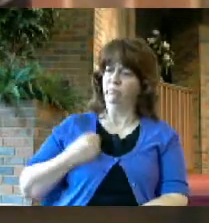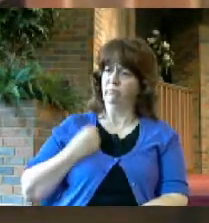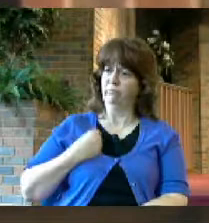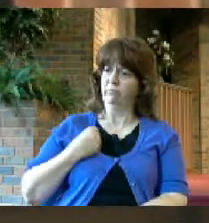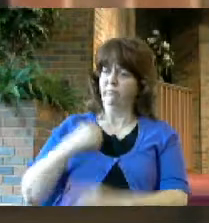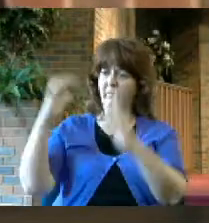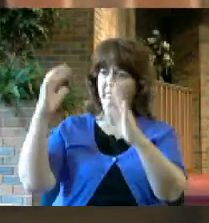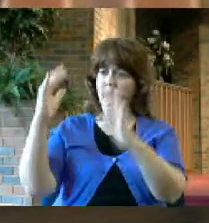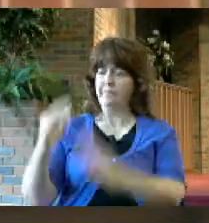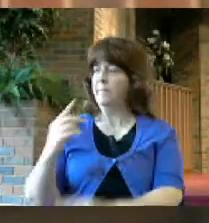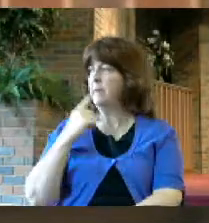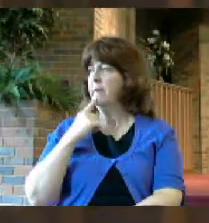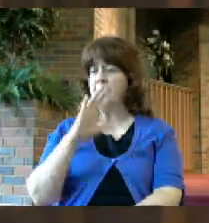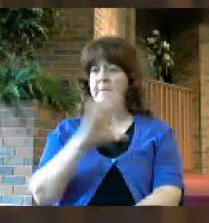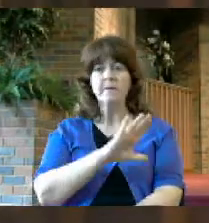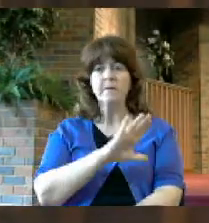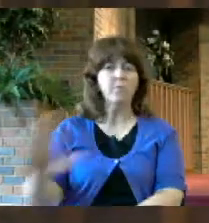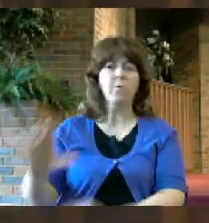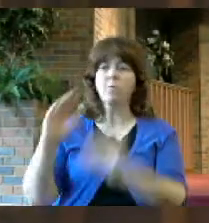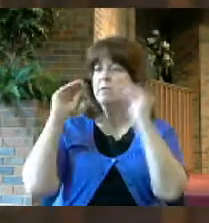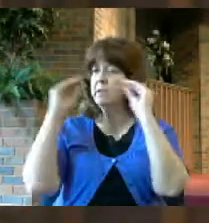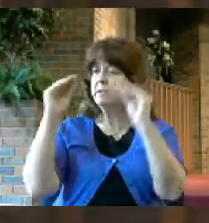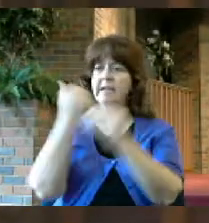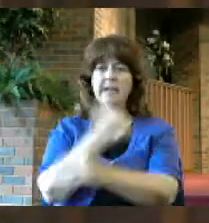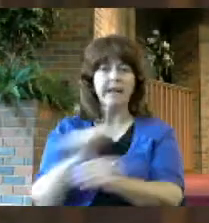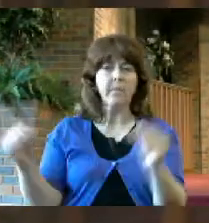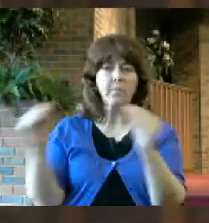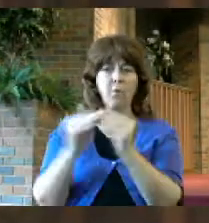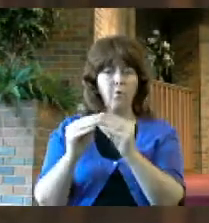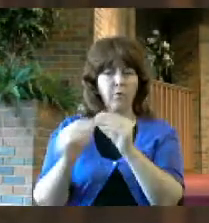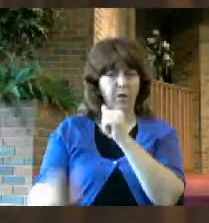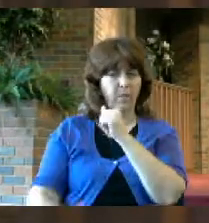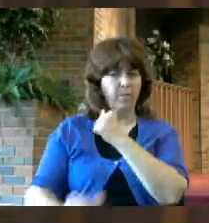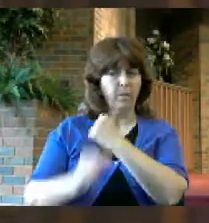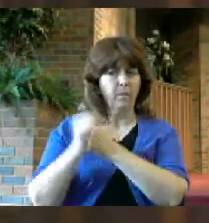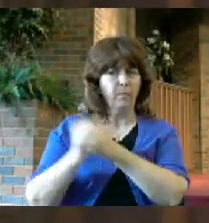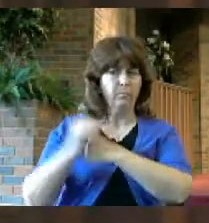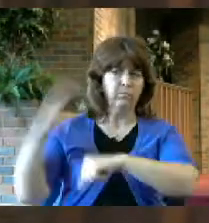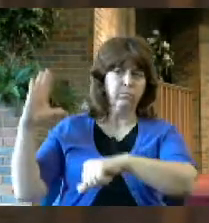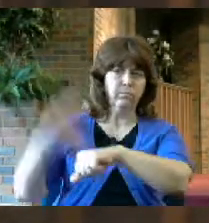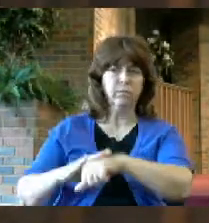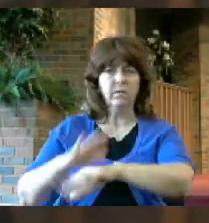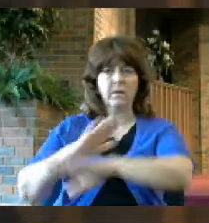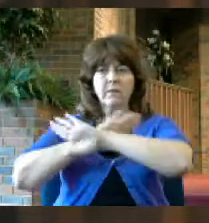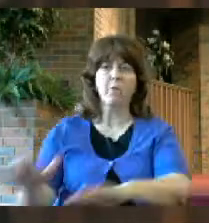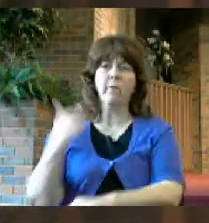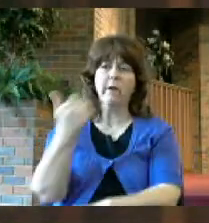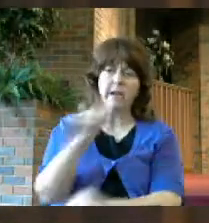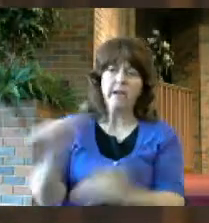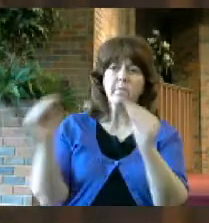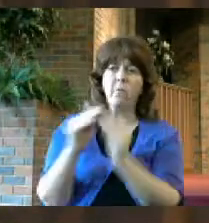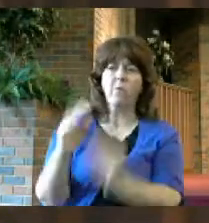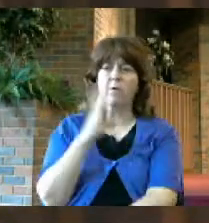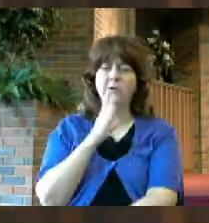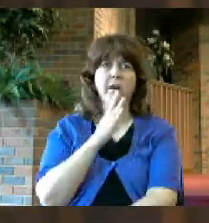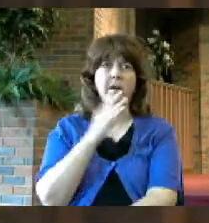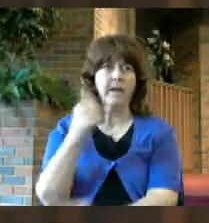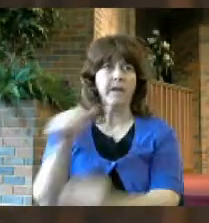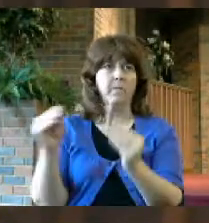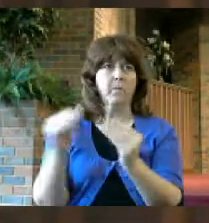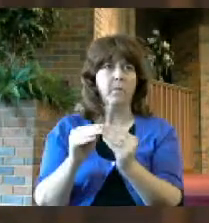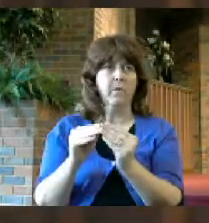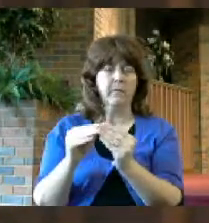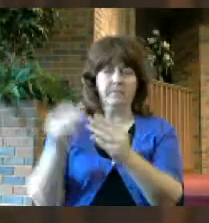let us severely threaten them that from now on they speak to no man in this name. So they called them in, verse 18, and they tell them, don't speak